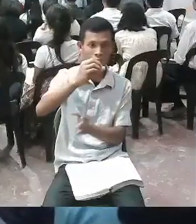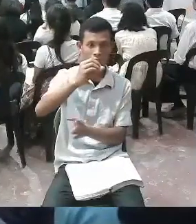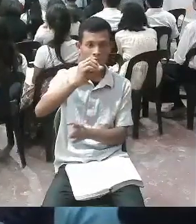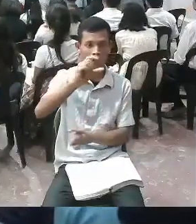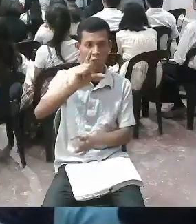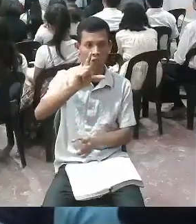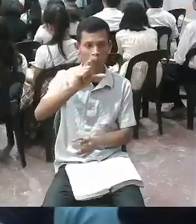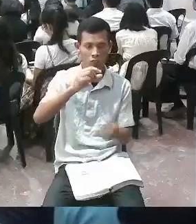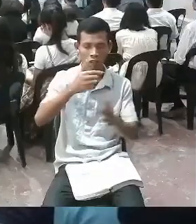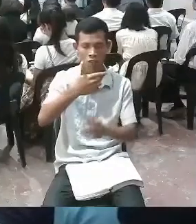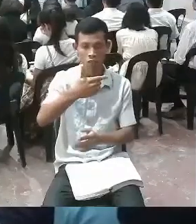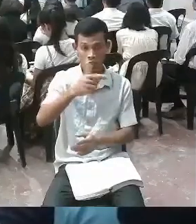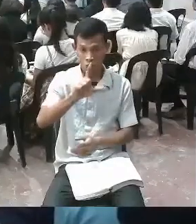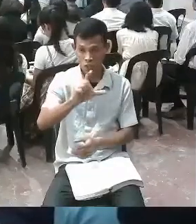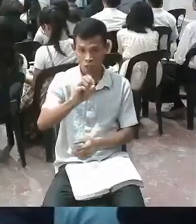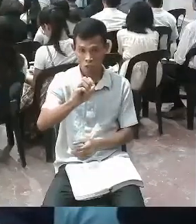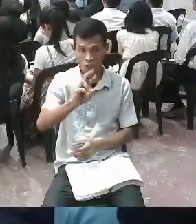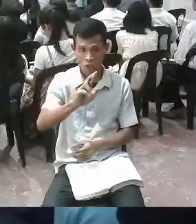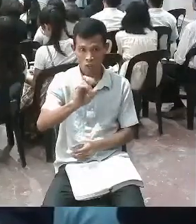You got them all?